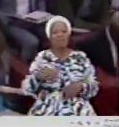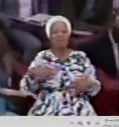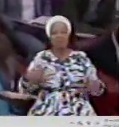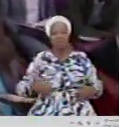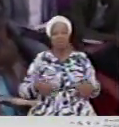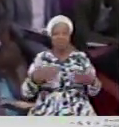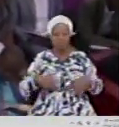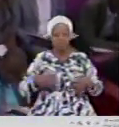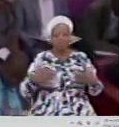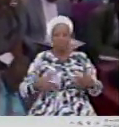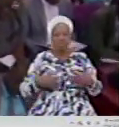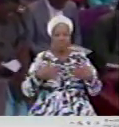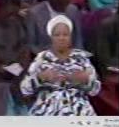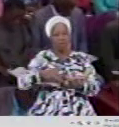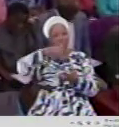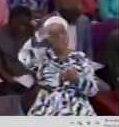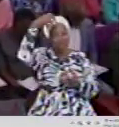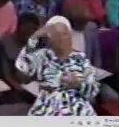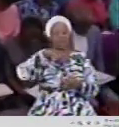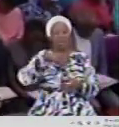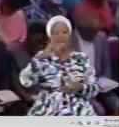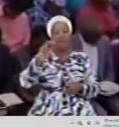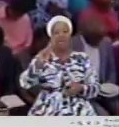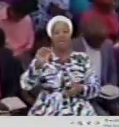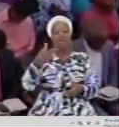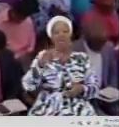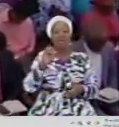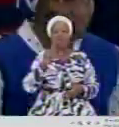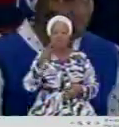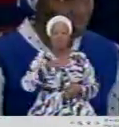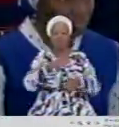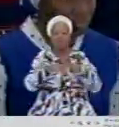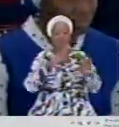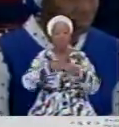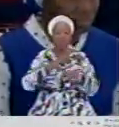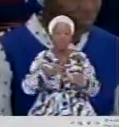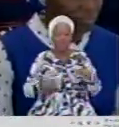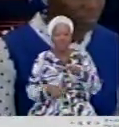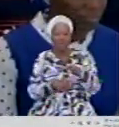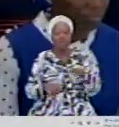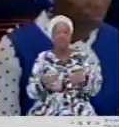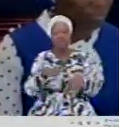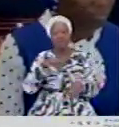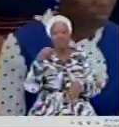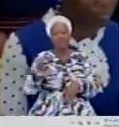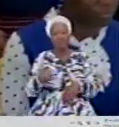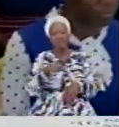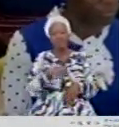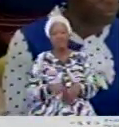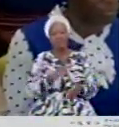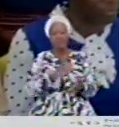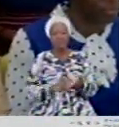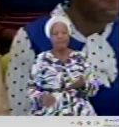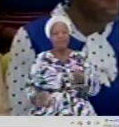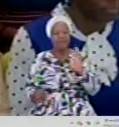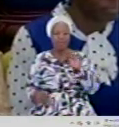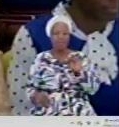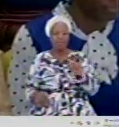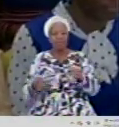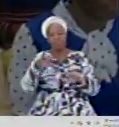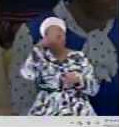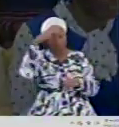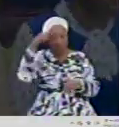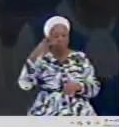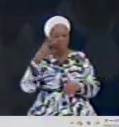The young lion and the dragon thou shalt trample on the feet. Then in verse 14, it says,